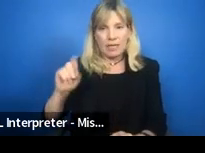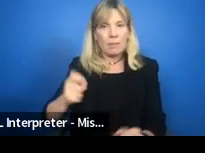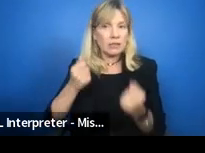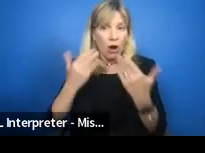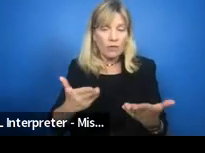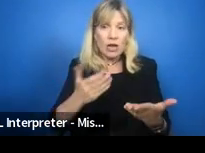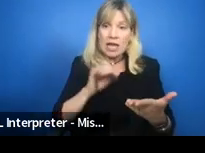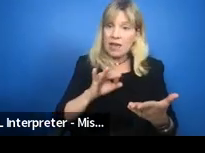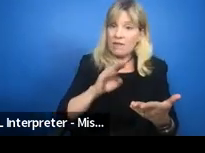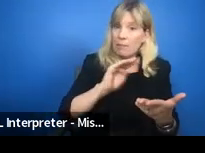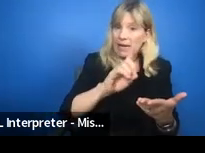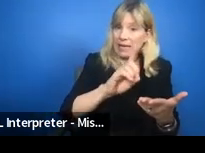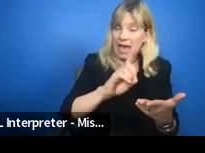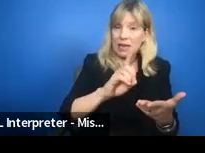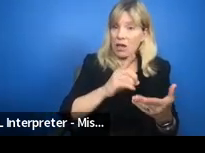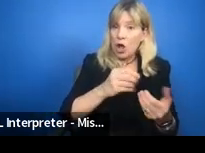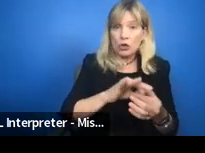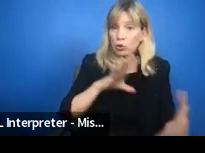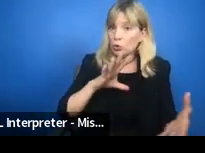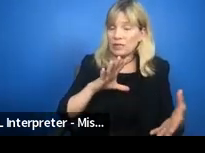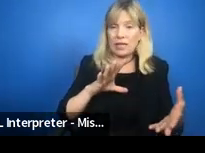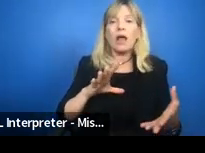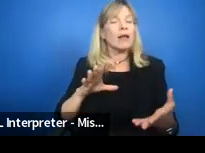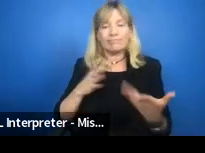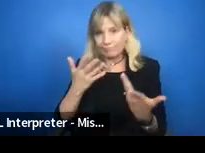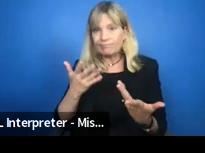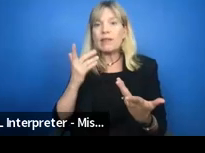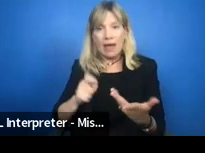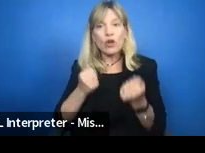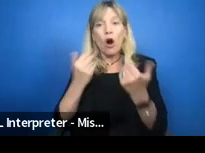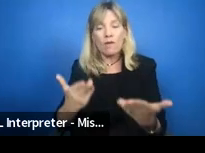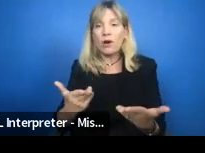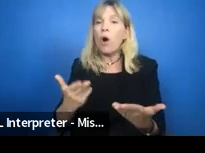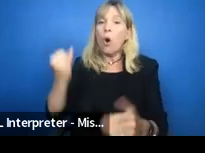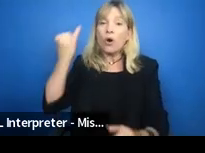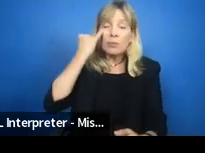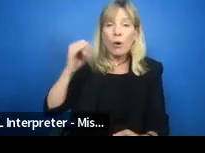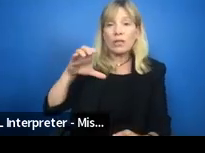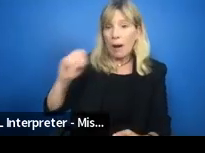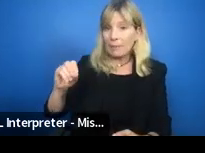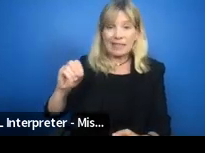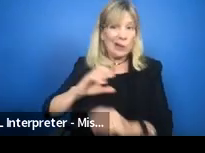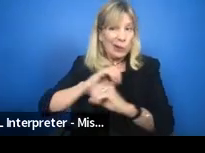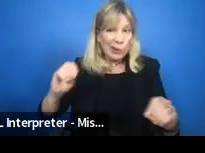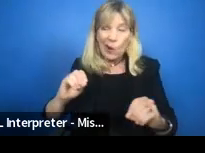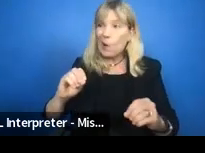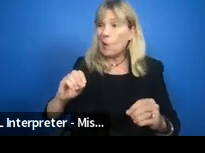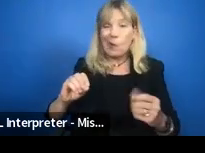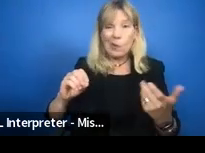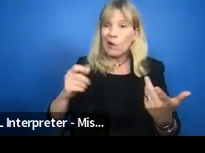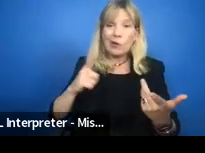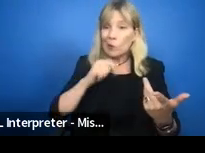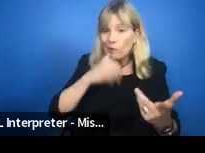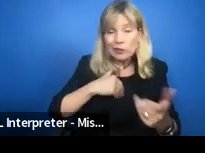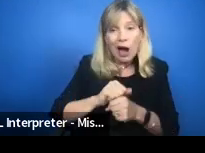your Medicaid coverage. If you don't have an employer, or if that coverage is unaffordable based